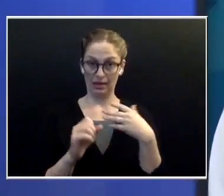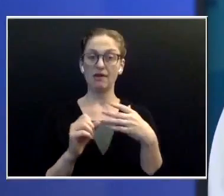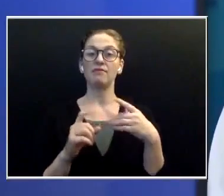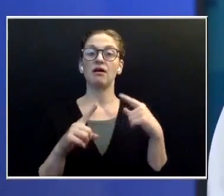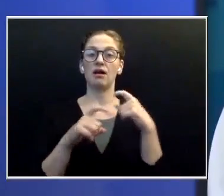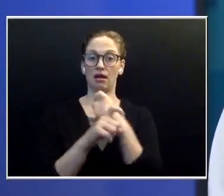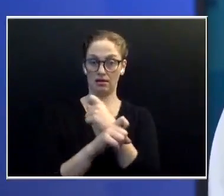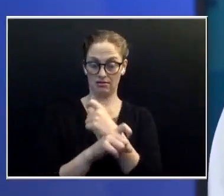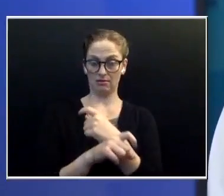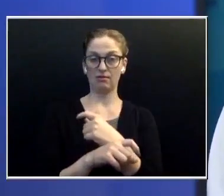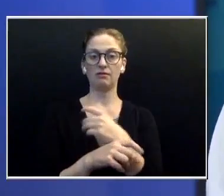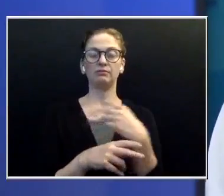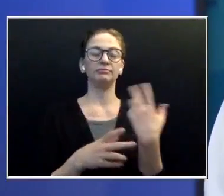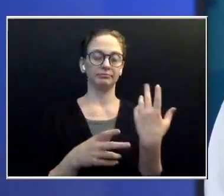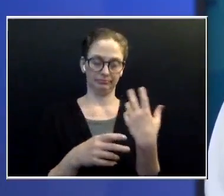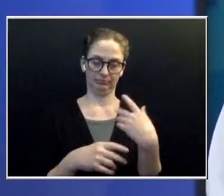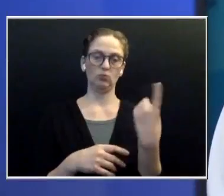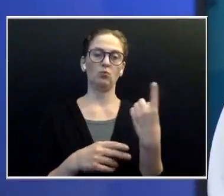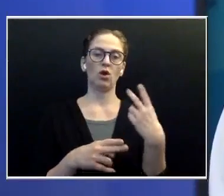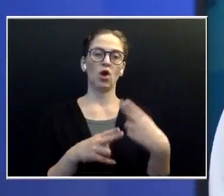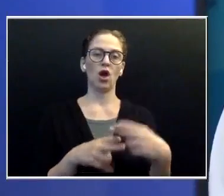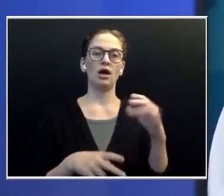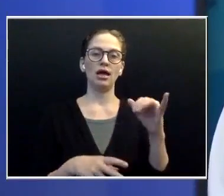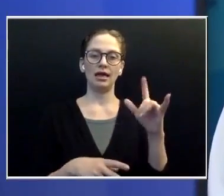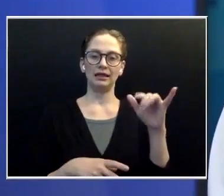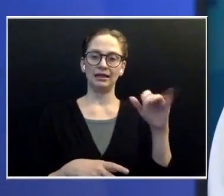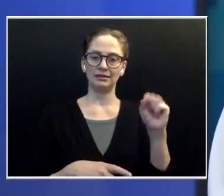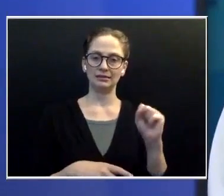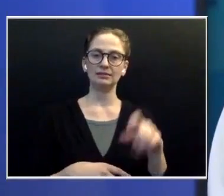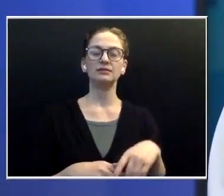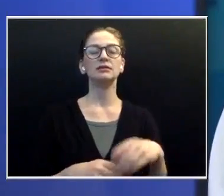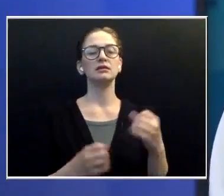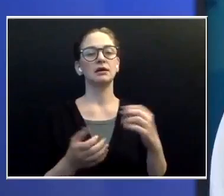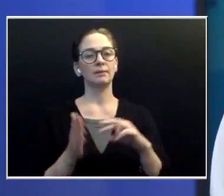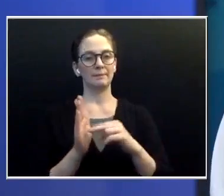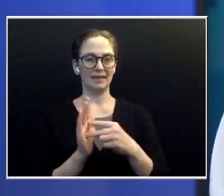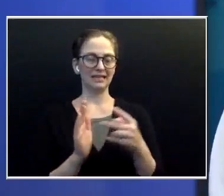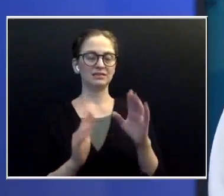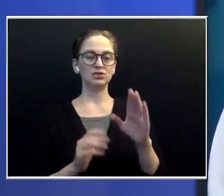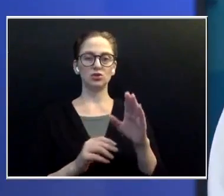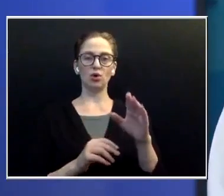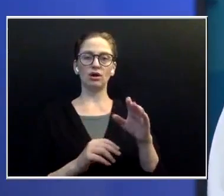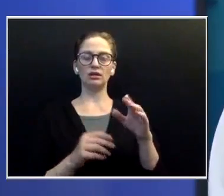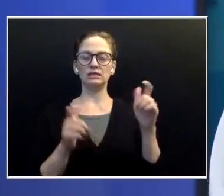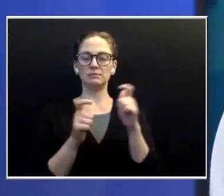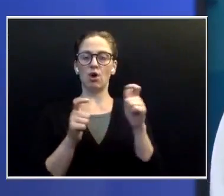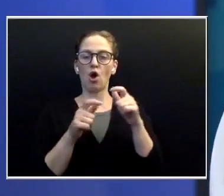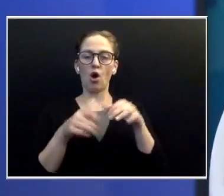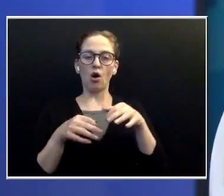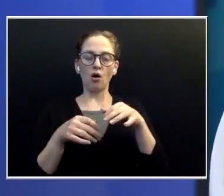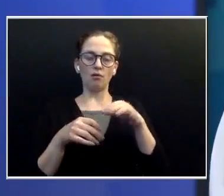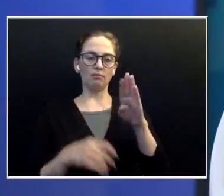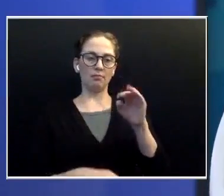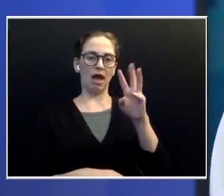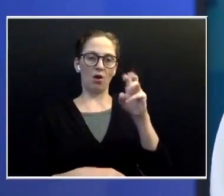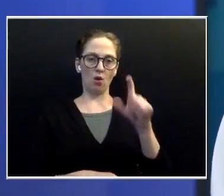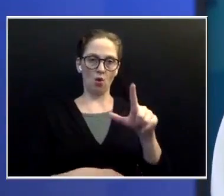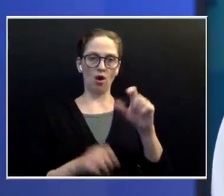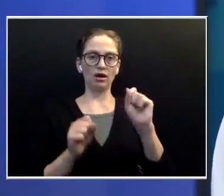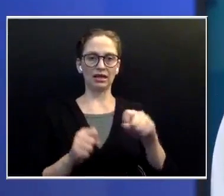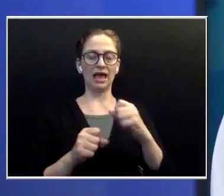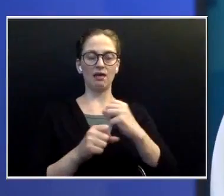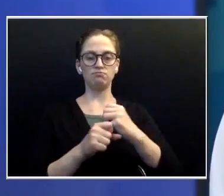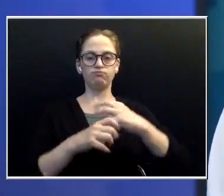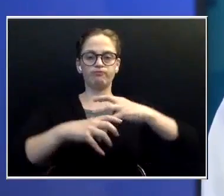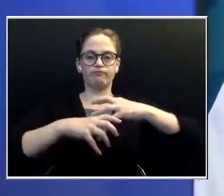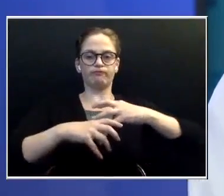lazy bowel. So when there's small bowel can be distended for a longer time. Also, sometimes actually the colon can get distended. Actually, when it's